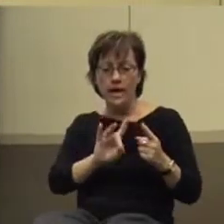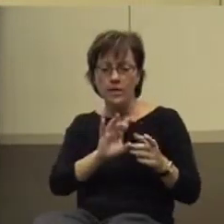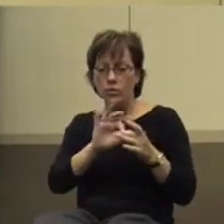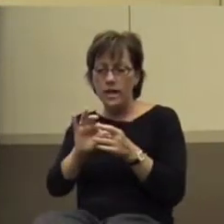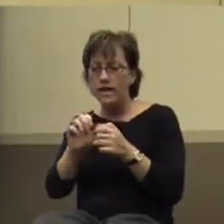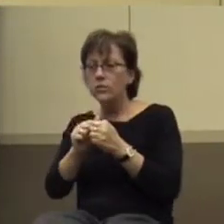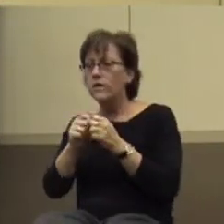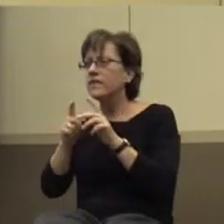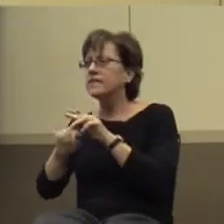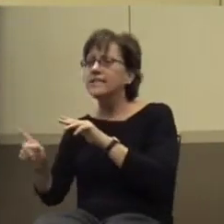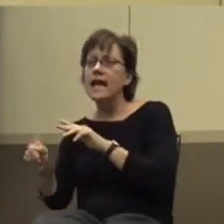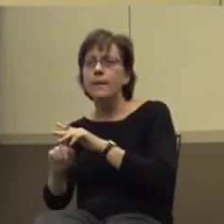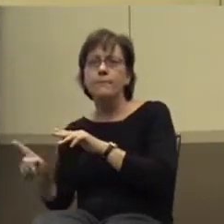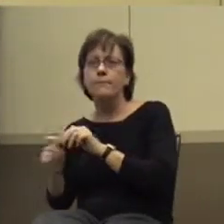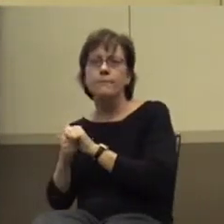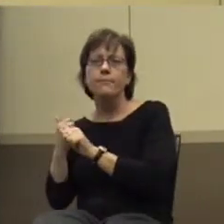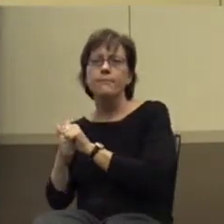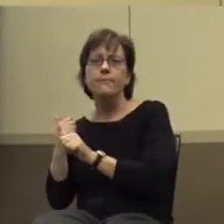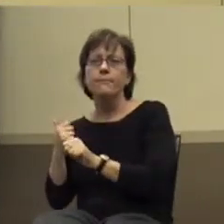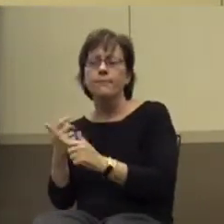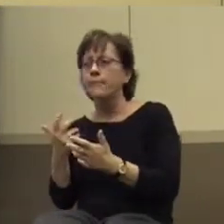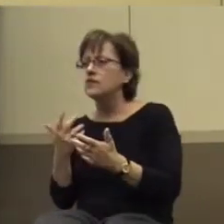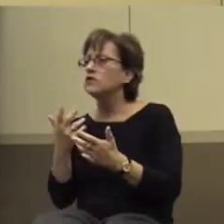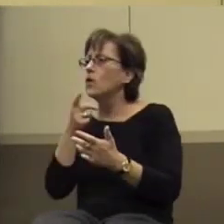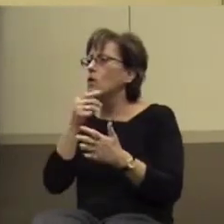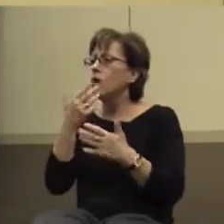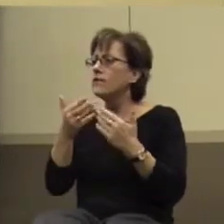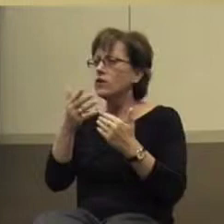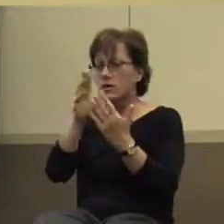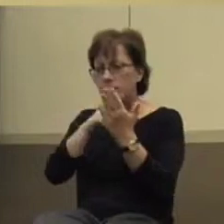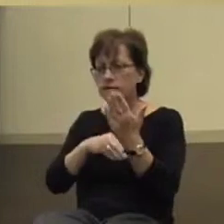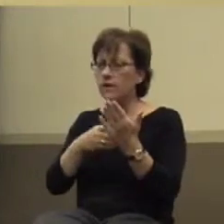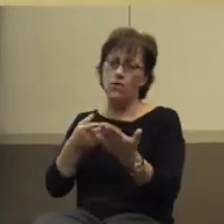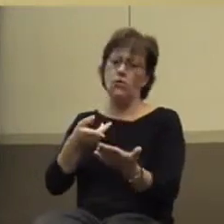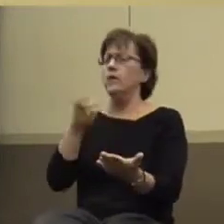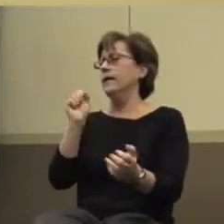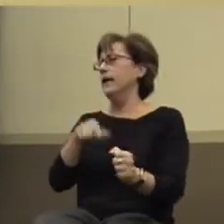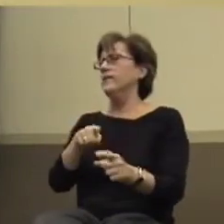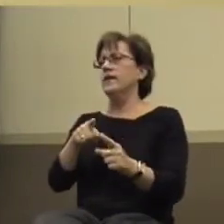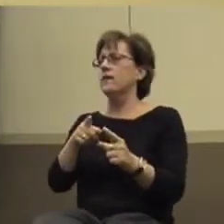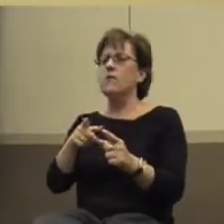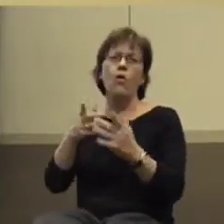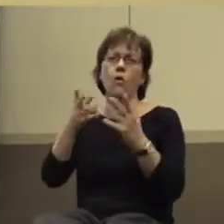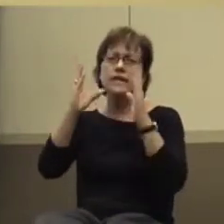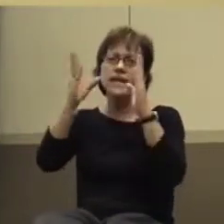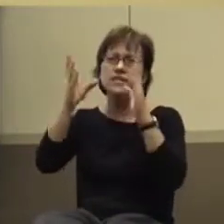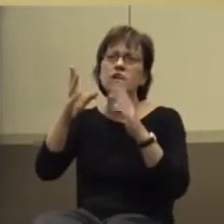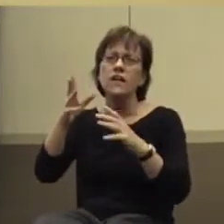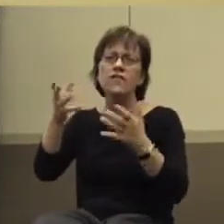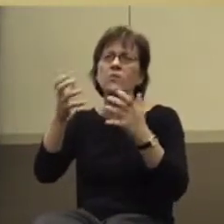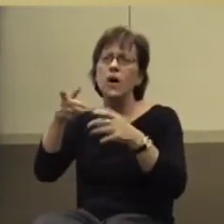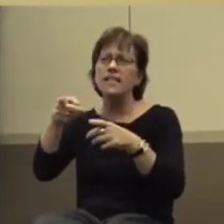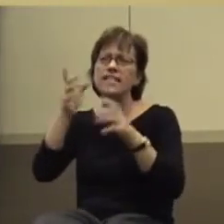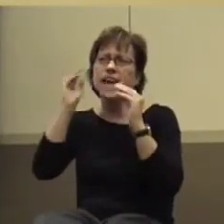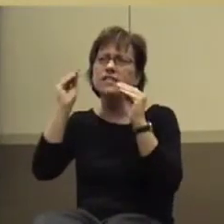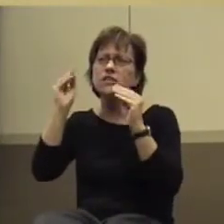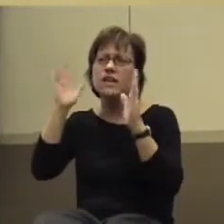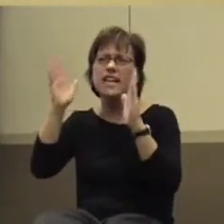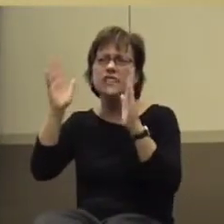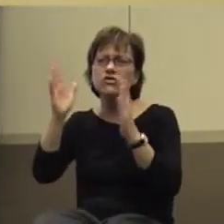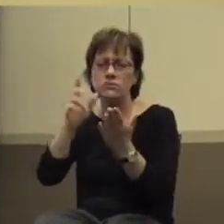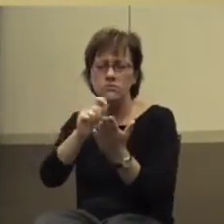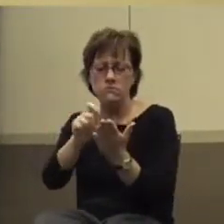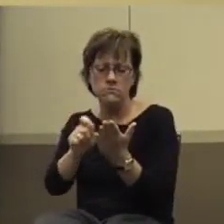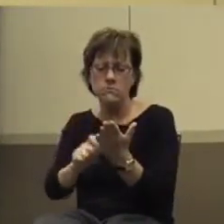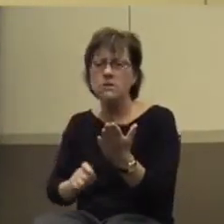completing it could look at it and say, oh yeah, they just want attention. Oh, well, I'll put yes, yes, yes, yes. So I can kind of lead your informant a little bit. But